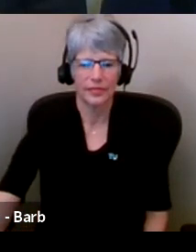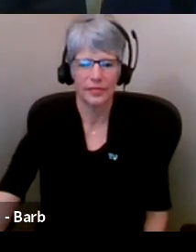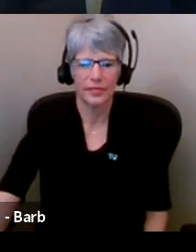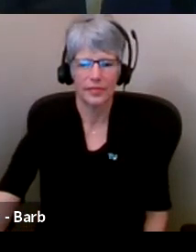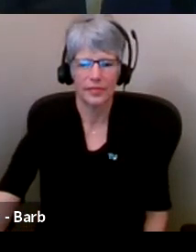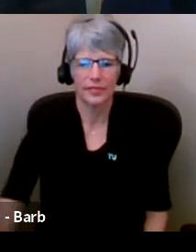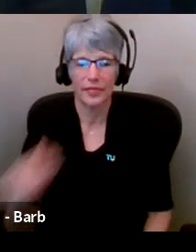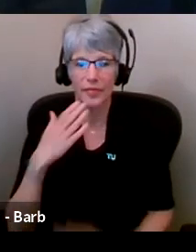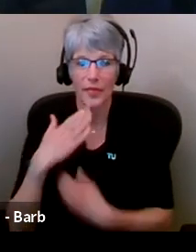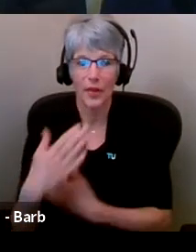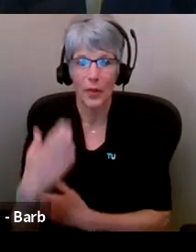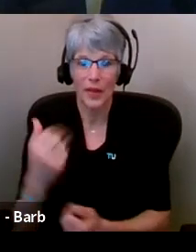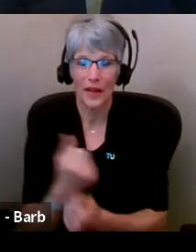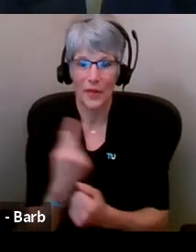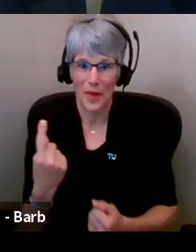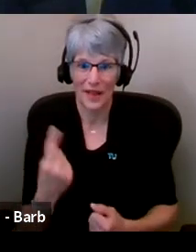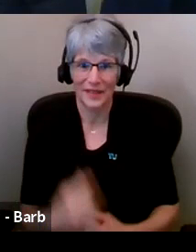Good morning, everyone.